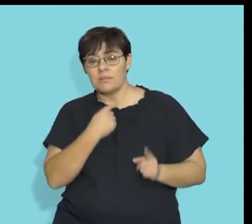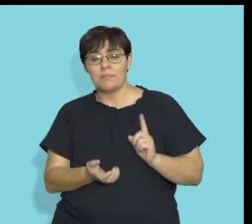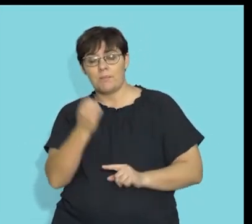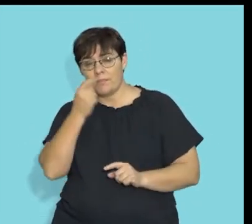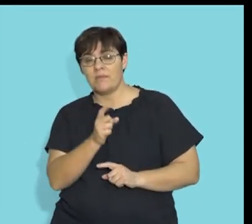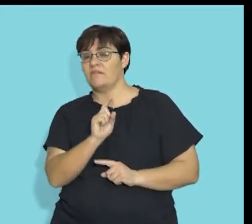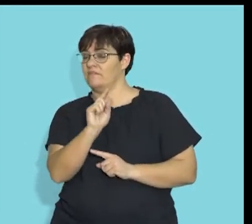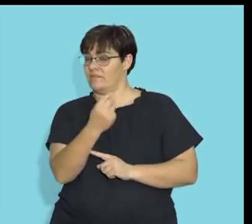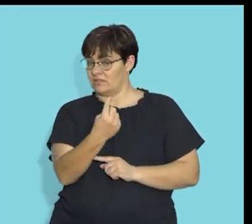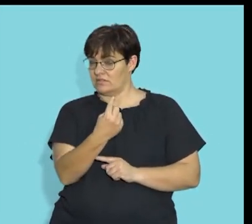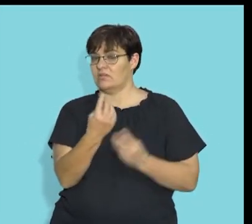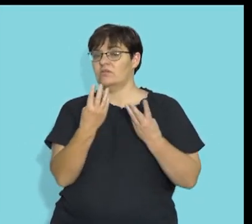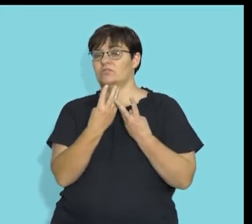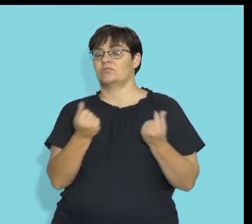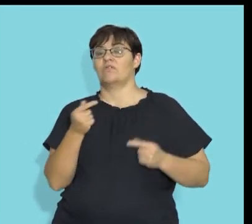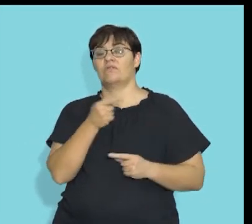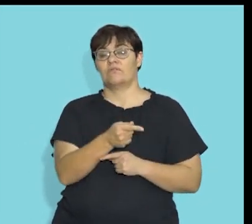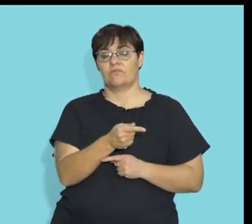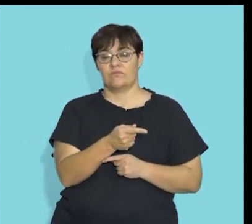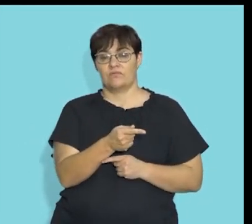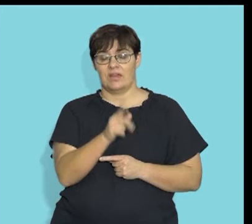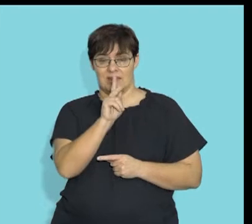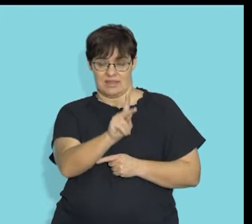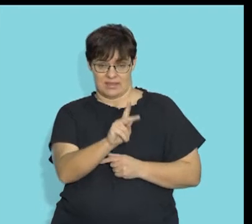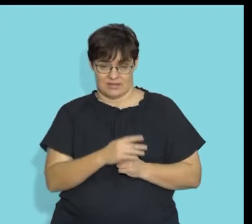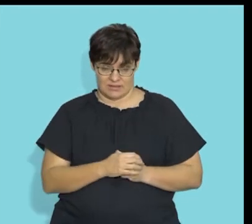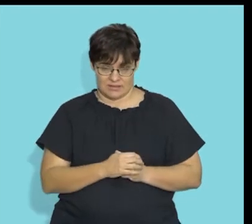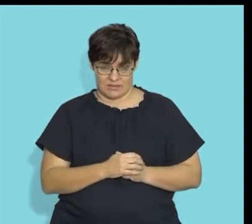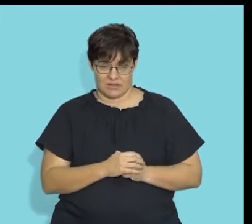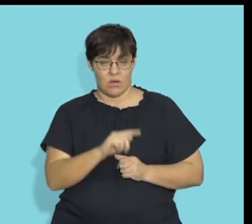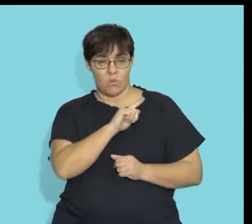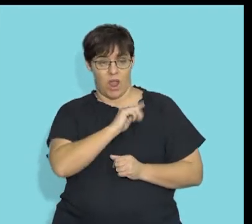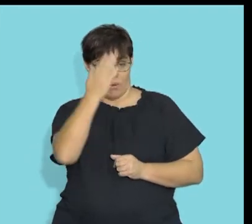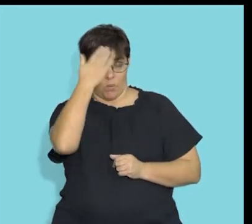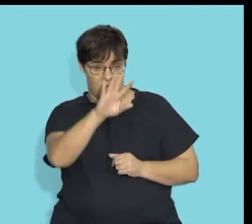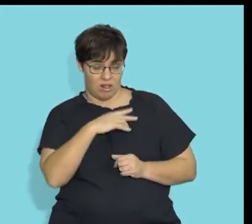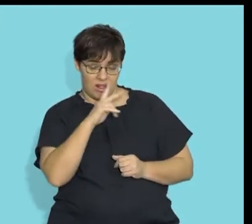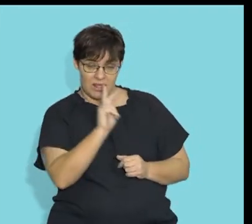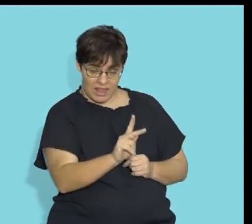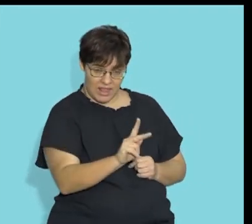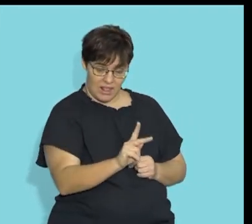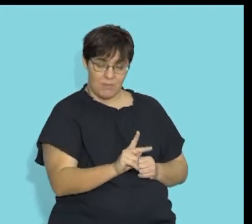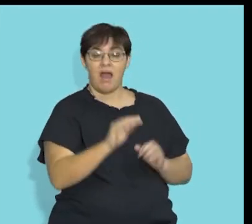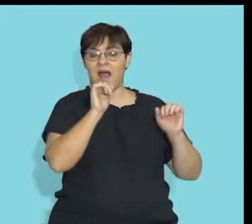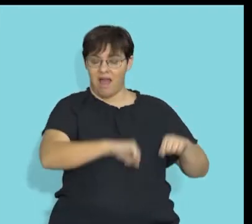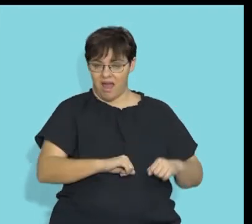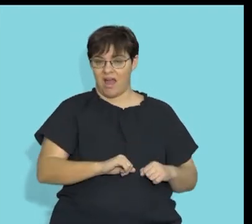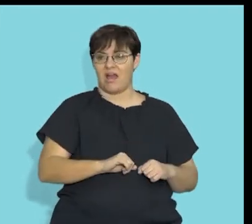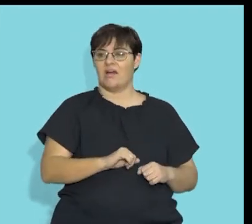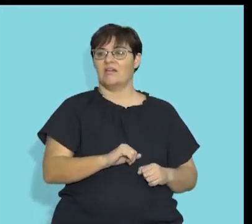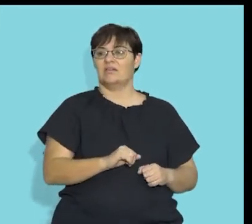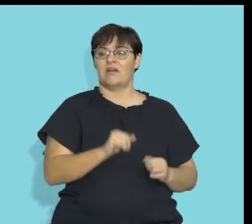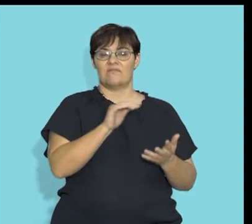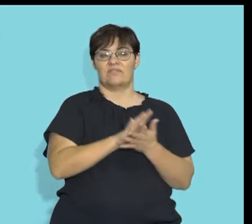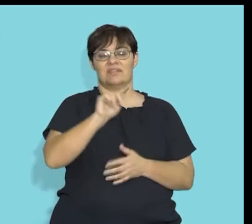point, I'm first going to solve for the value of k, because knowing what k is will allow me to